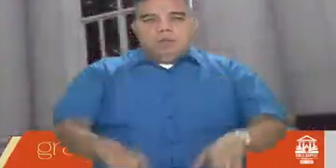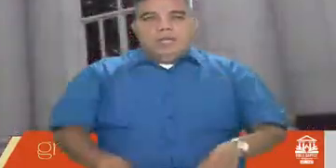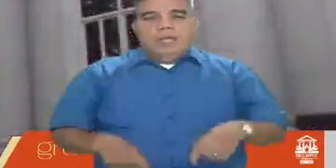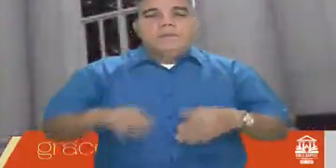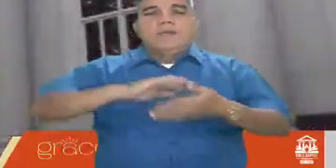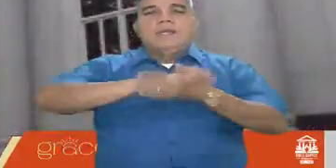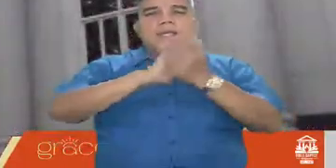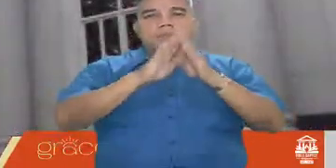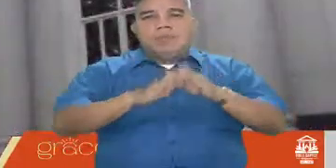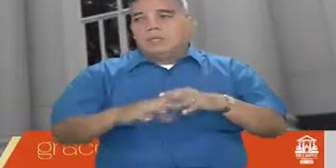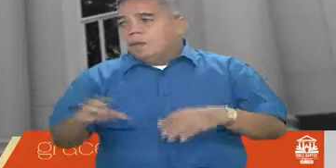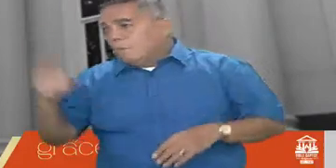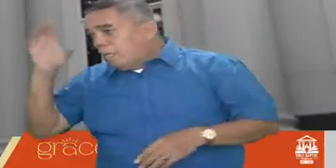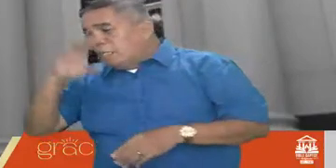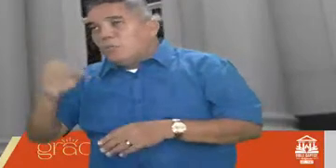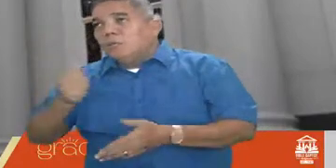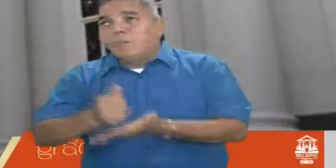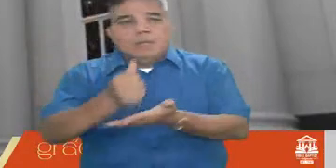Mangita siya pagi.